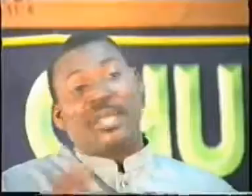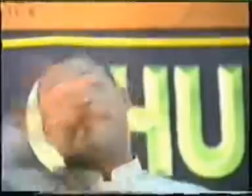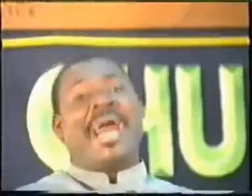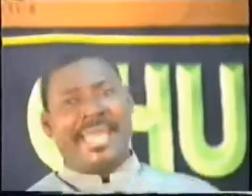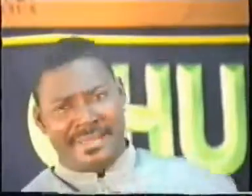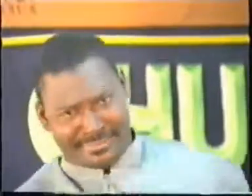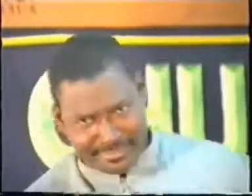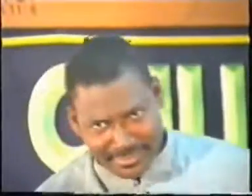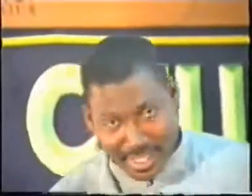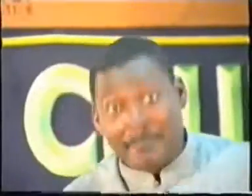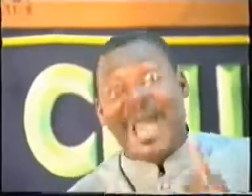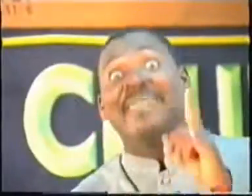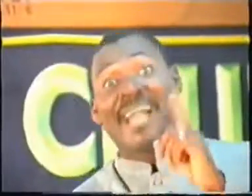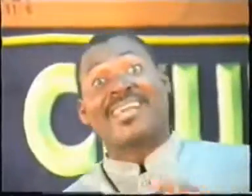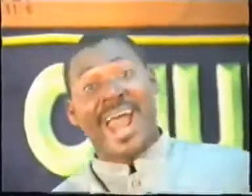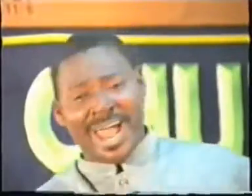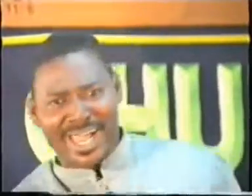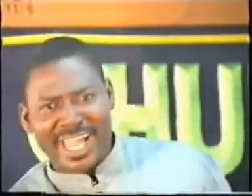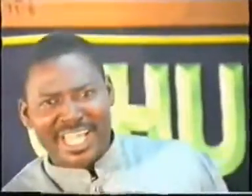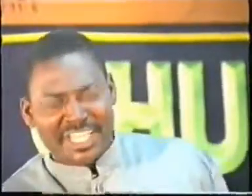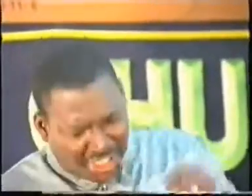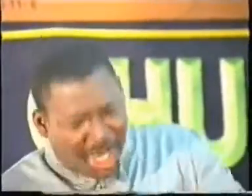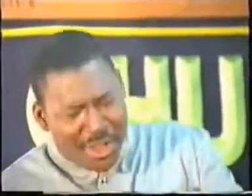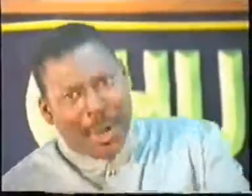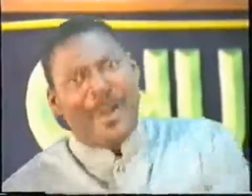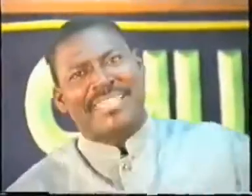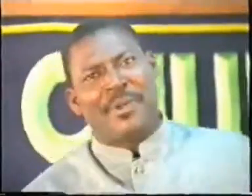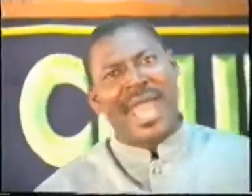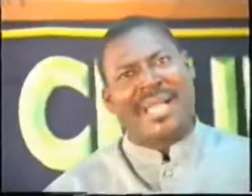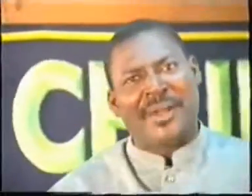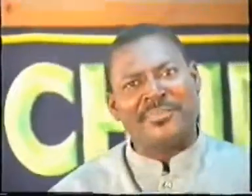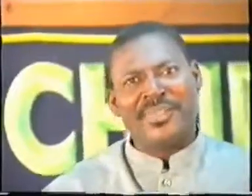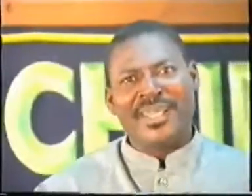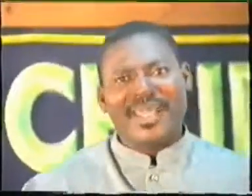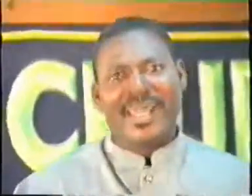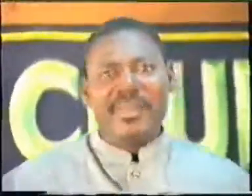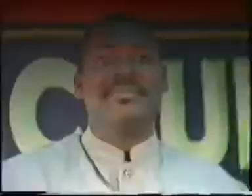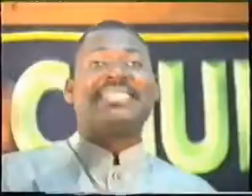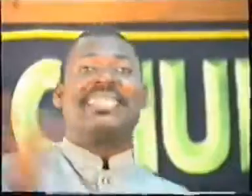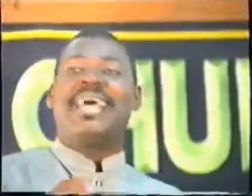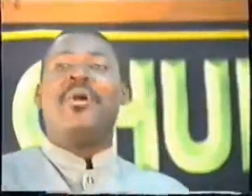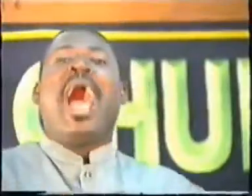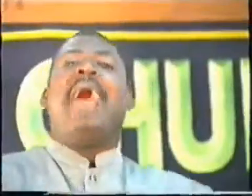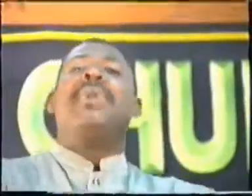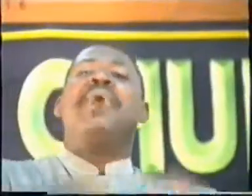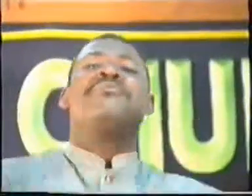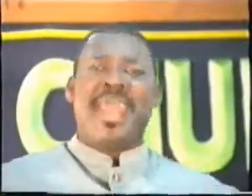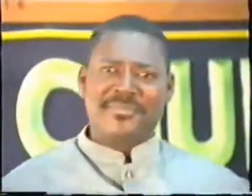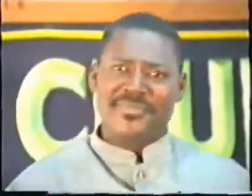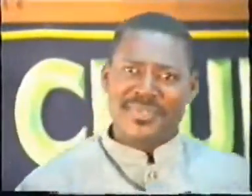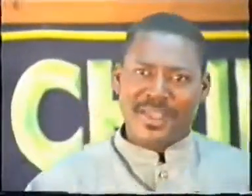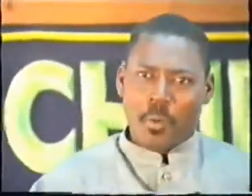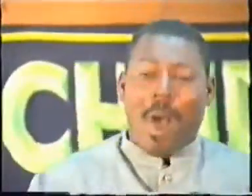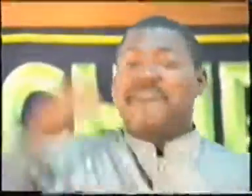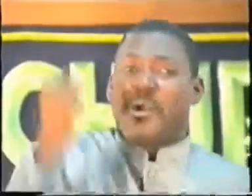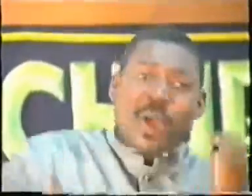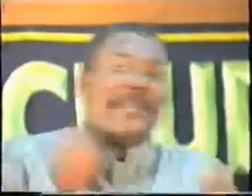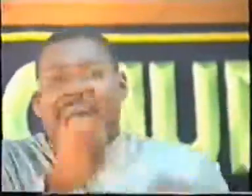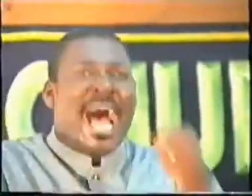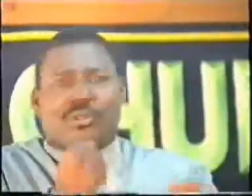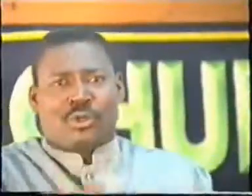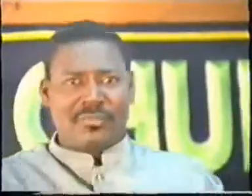kyerɛ wo sɛ don mind him mind me kakra tiere onyankopɔn sɛm no ɛka no menim sɛ seesei no ɛbɛyɛ dwe wɔn